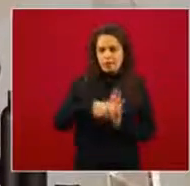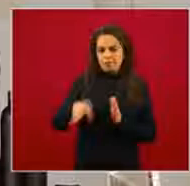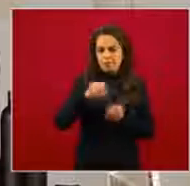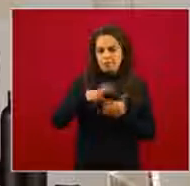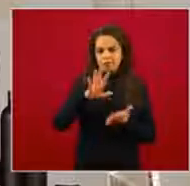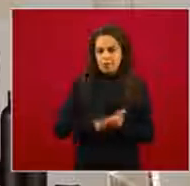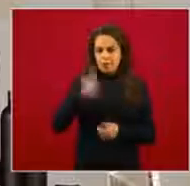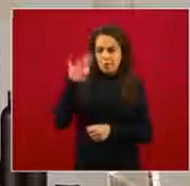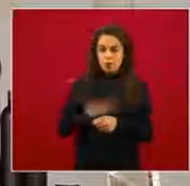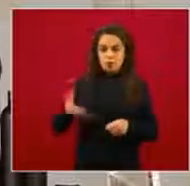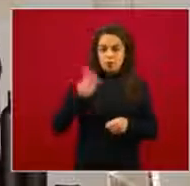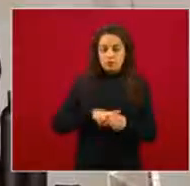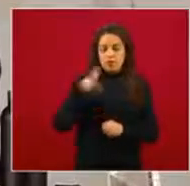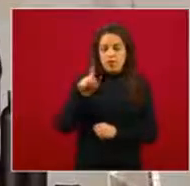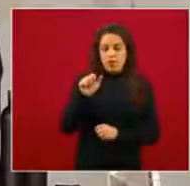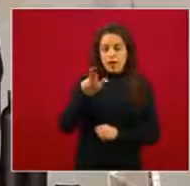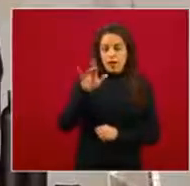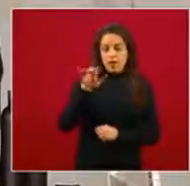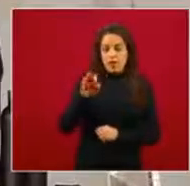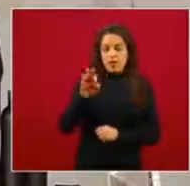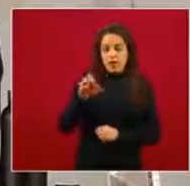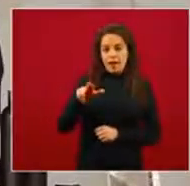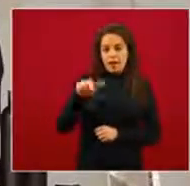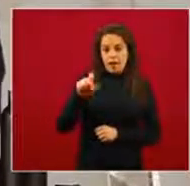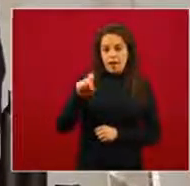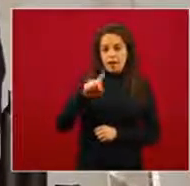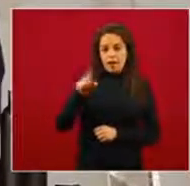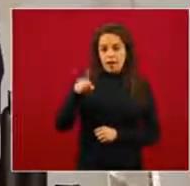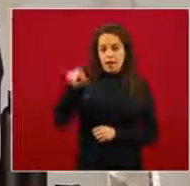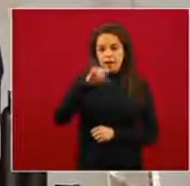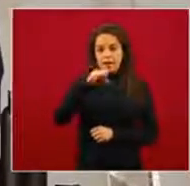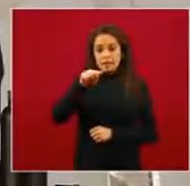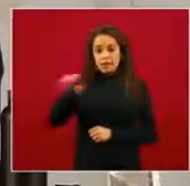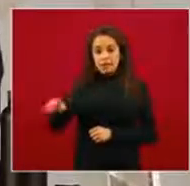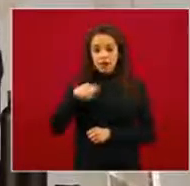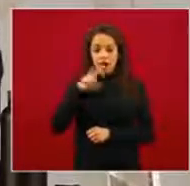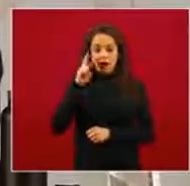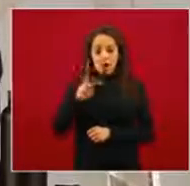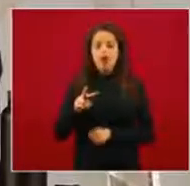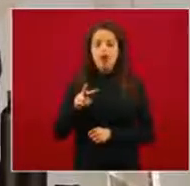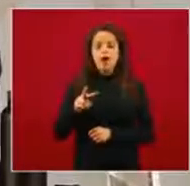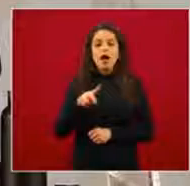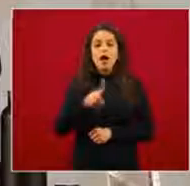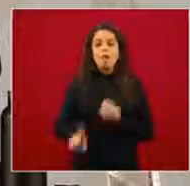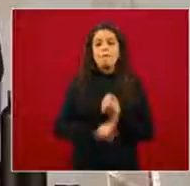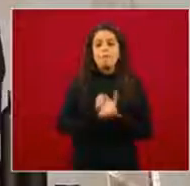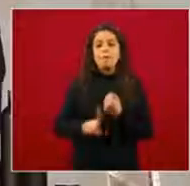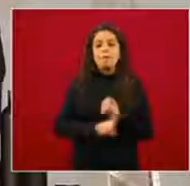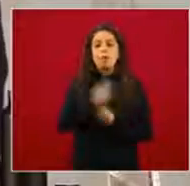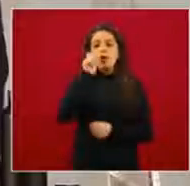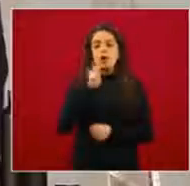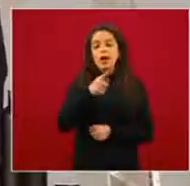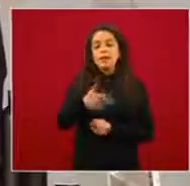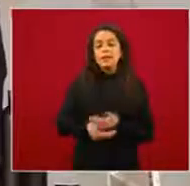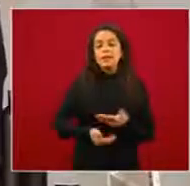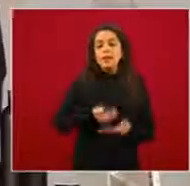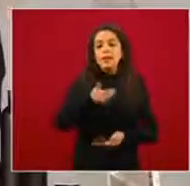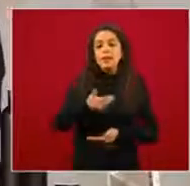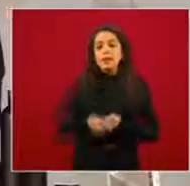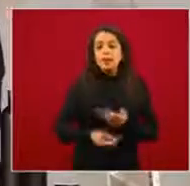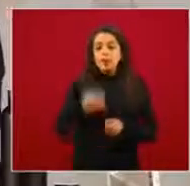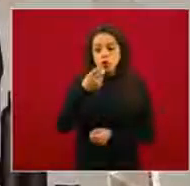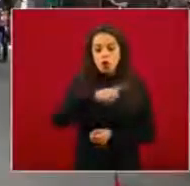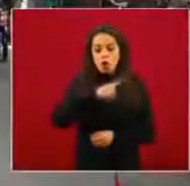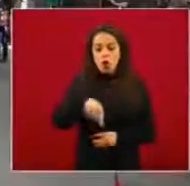your news story for Hospital Dario Fernandez from ISTE, and I noticed there is a problem with the functionality of the service in that